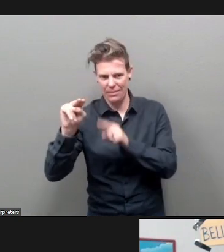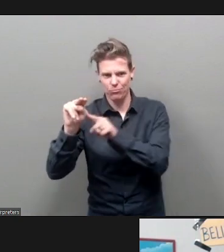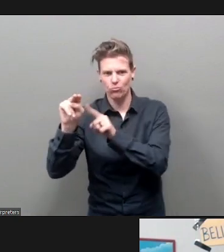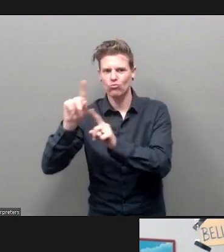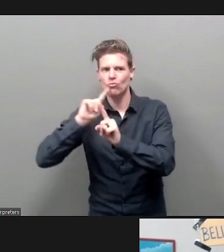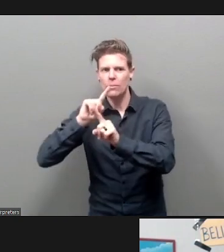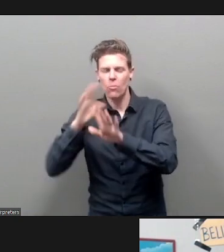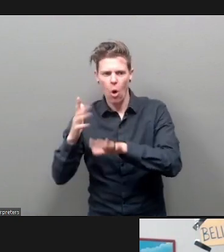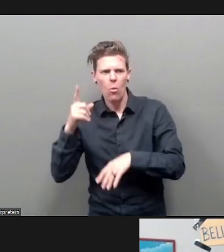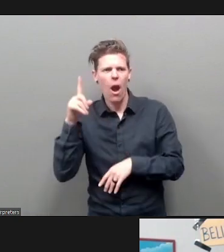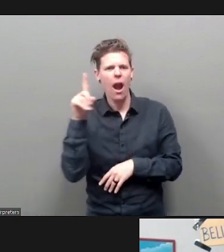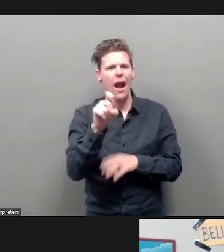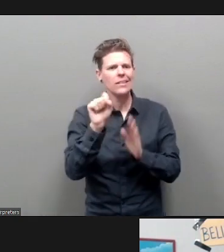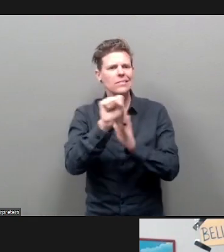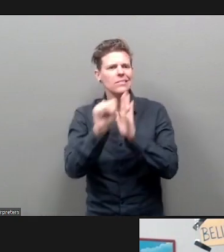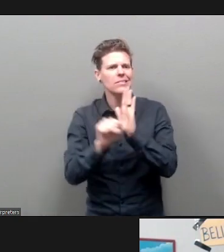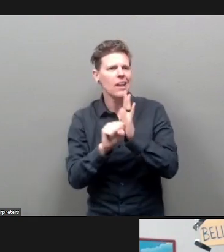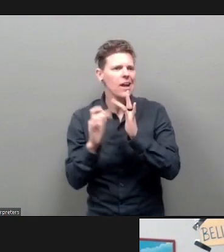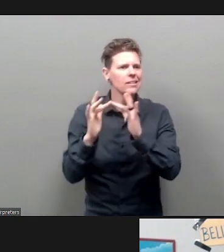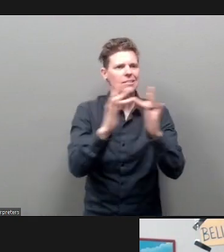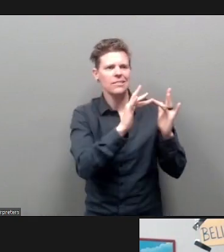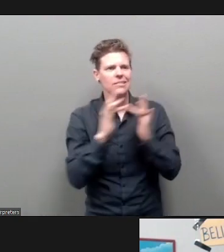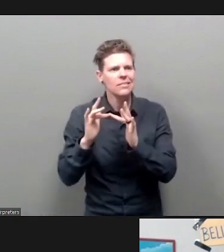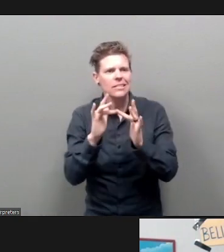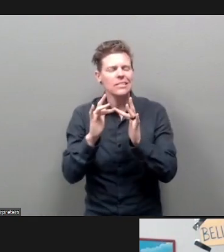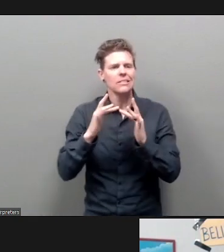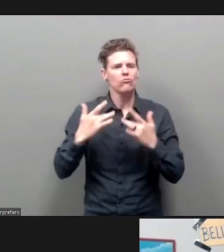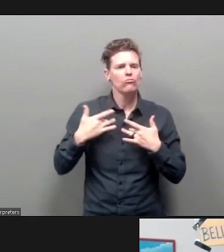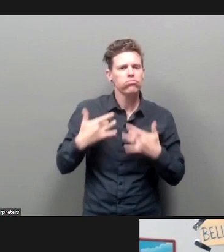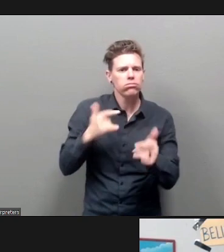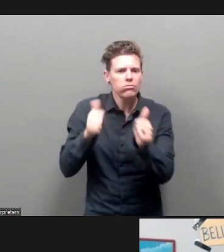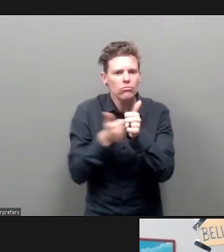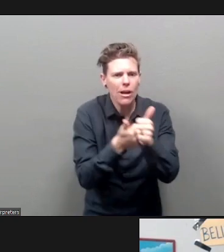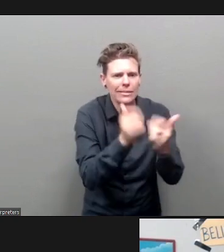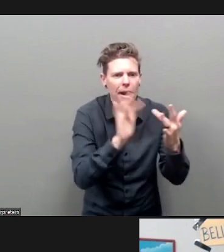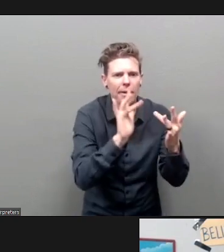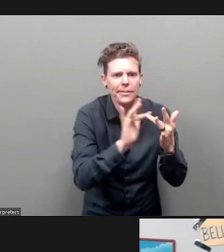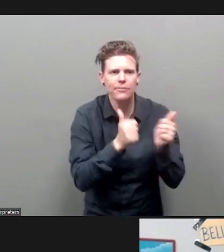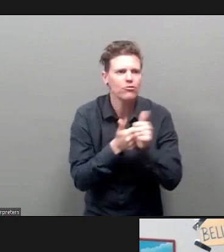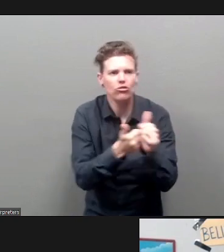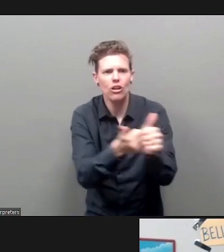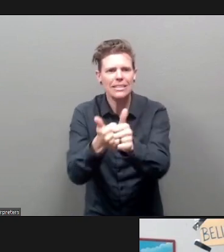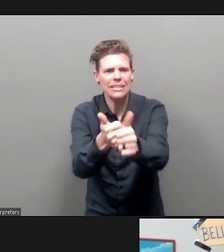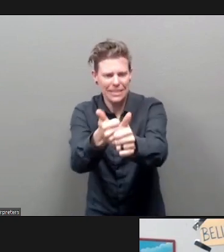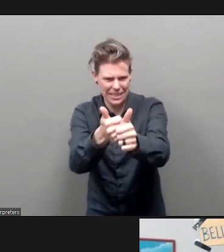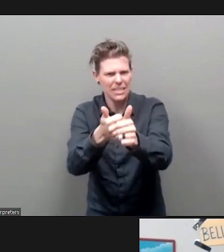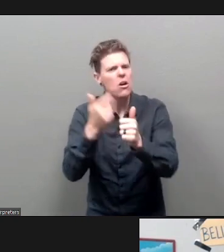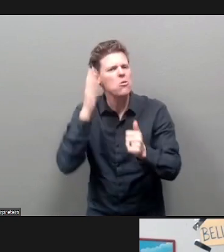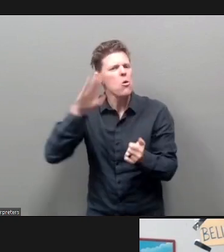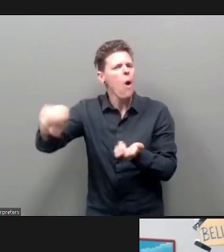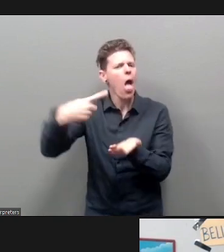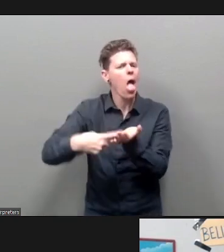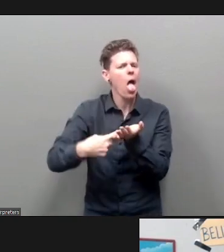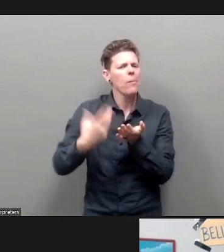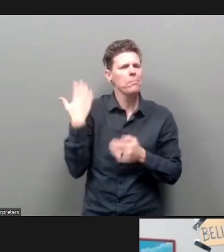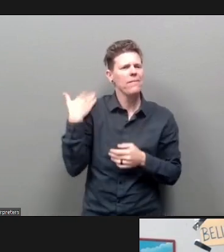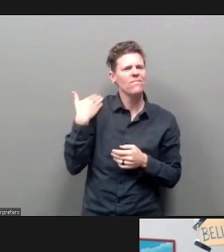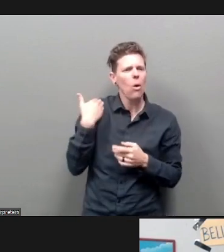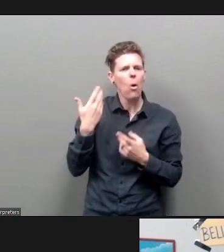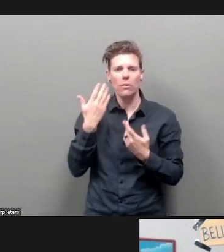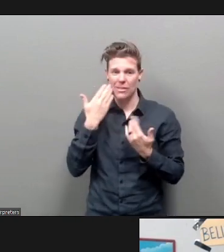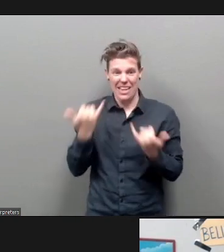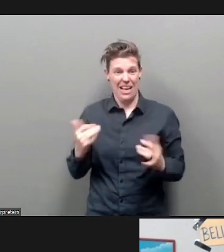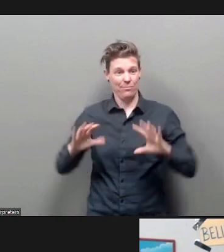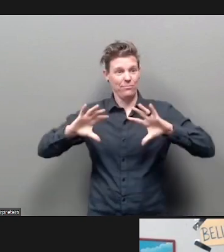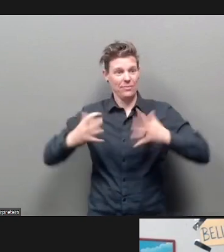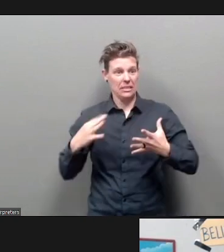tracing. And we had talked in a couple of previous press conferences about how when we're staffed for, say, 300 cases a day and we're